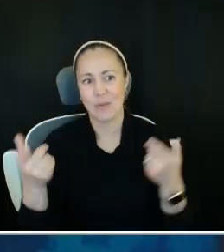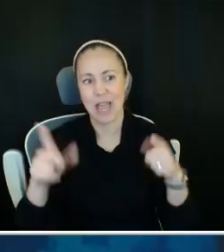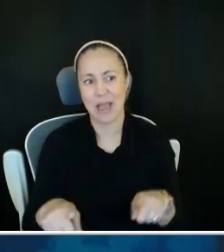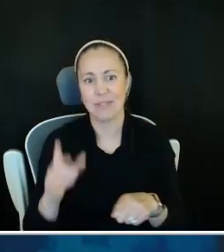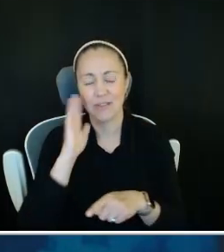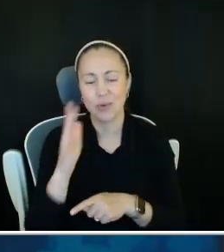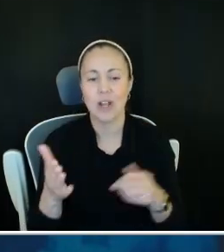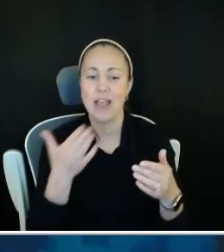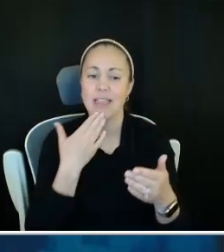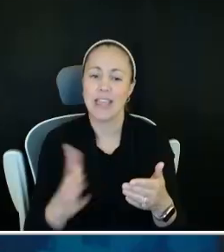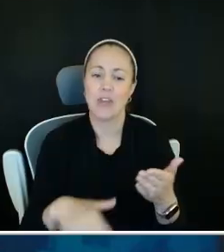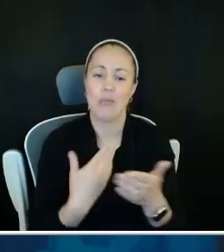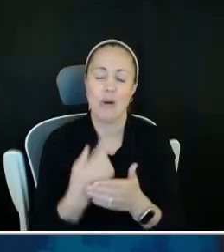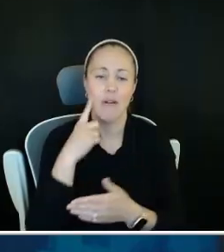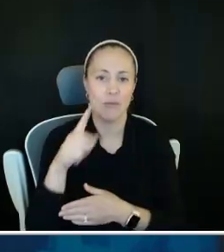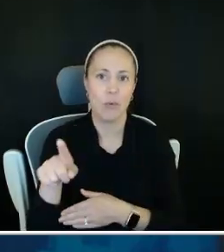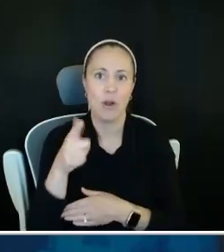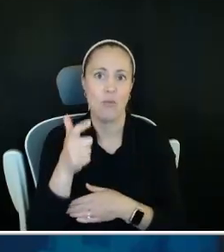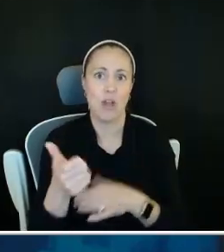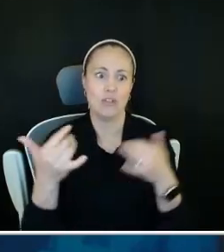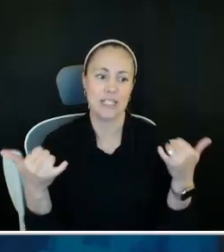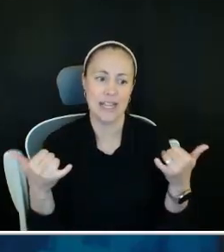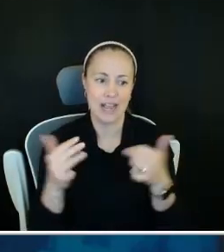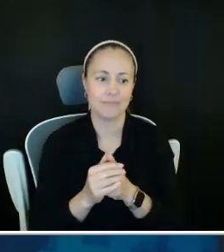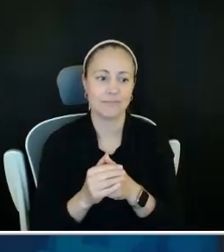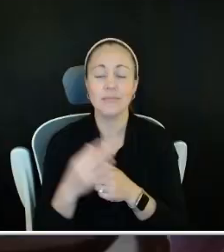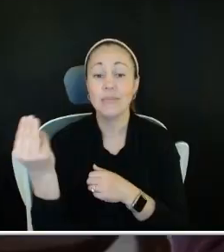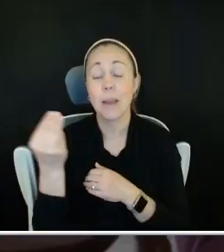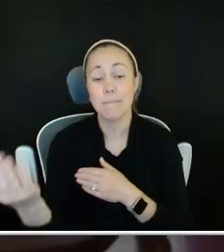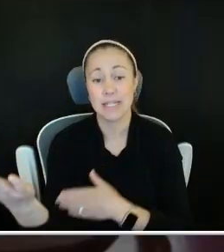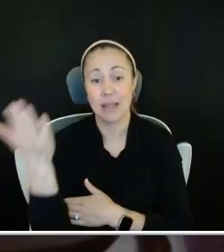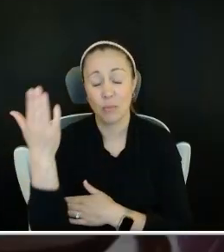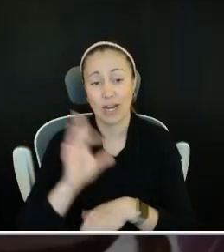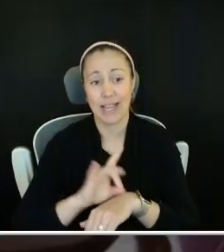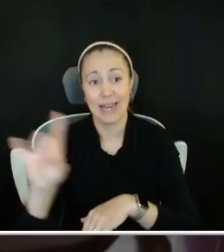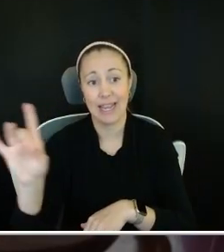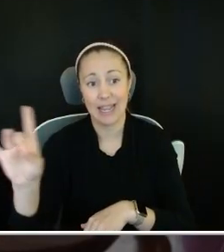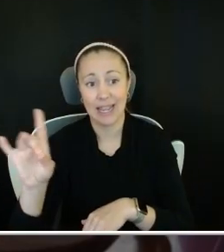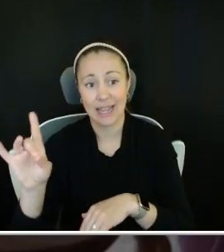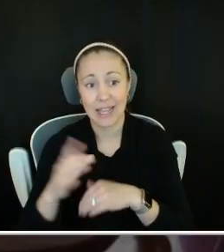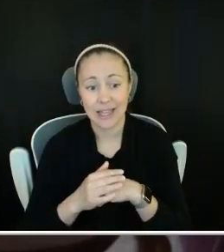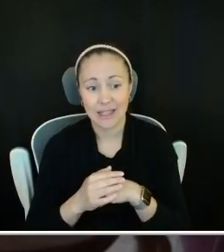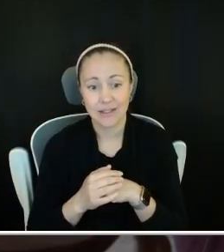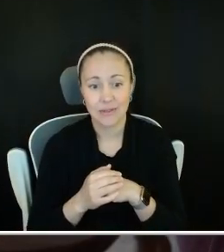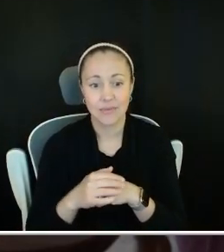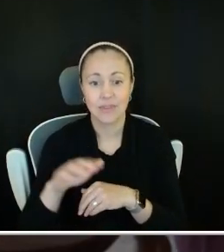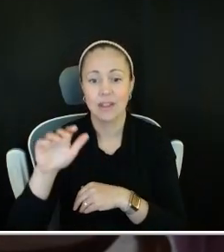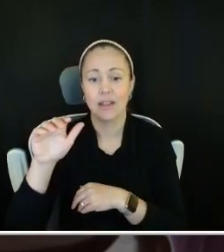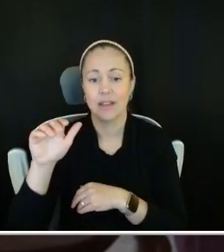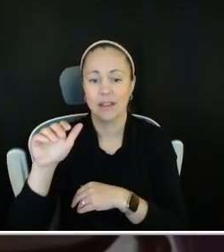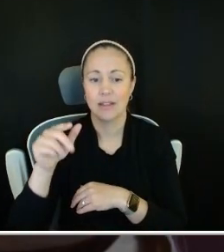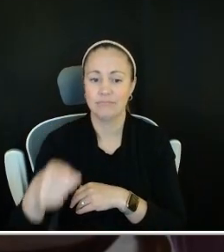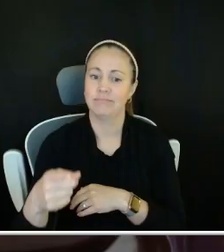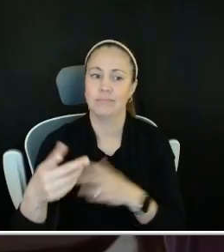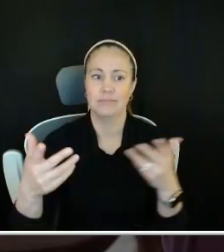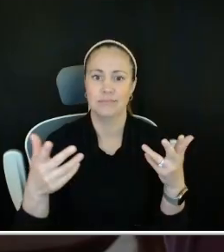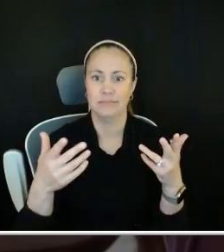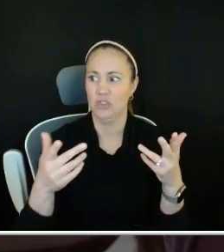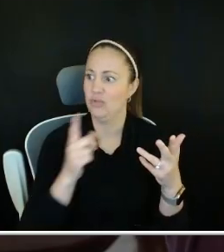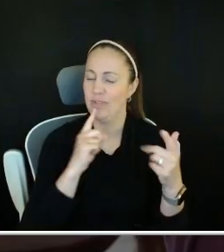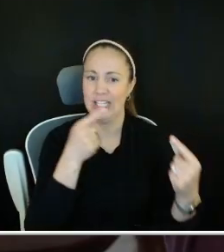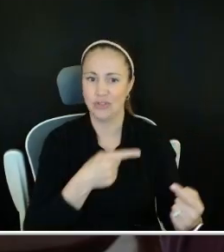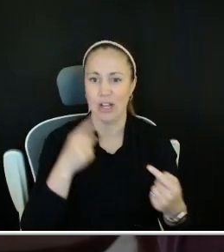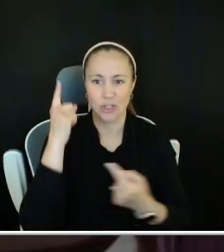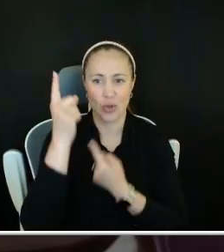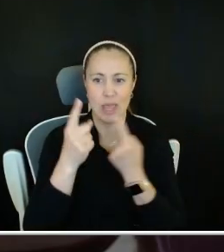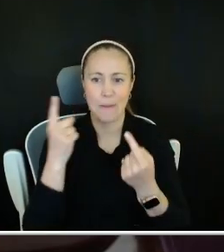the discussion today. Coming up Monday morning at 8 a.m. I have goosebumps just thinking about it because I was in so much